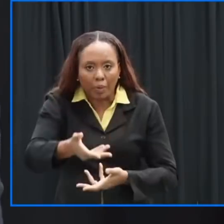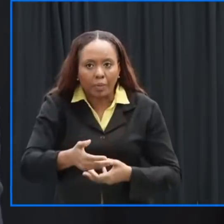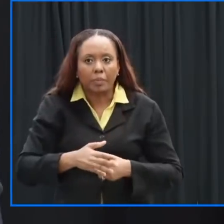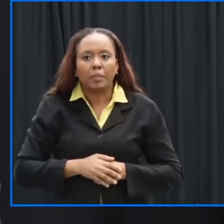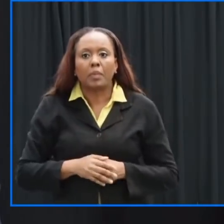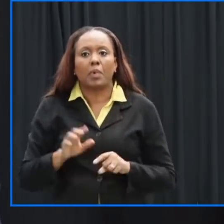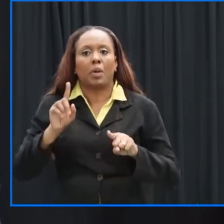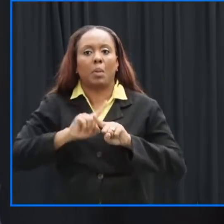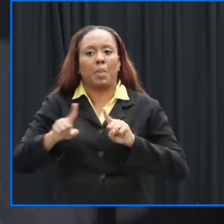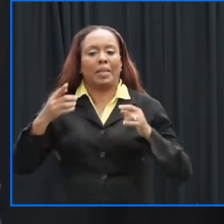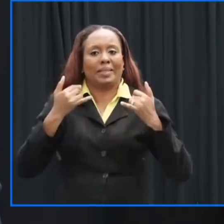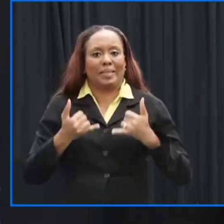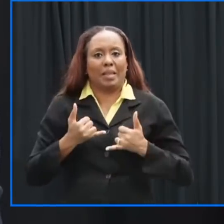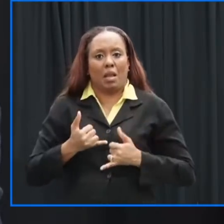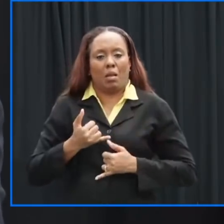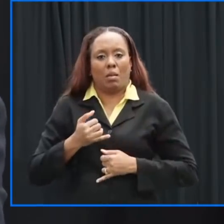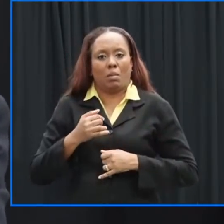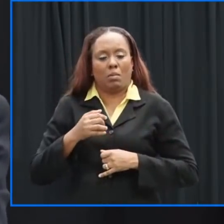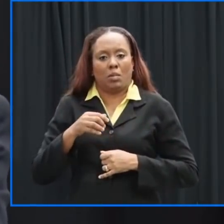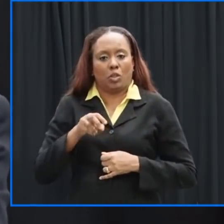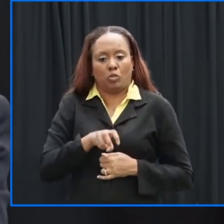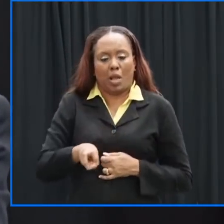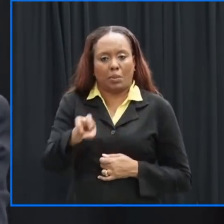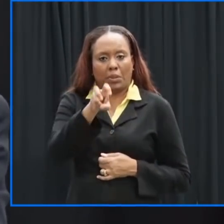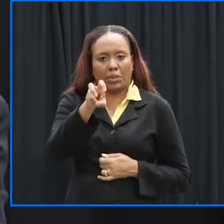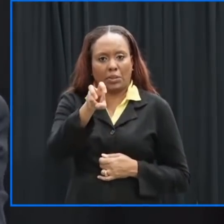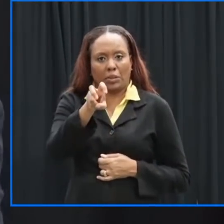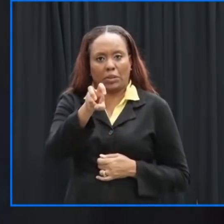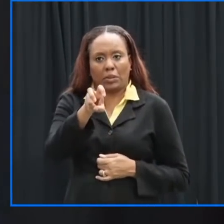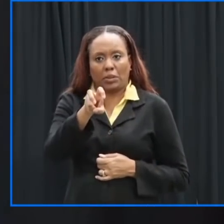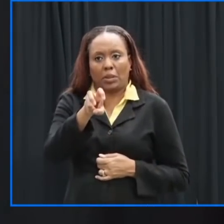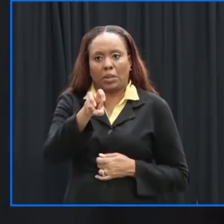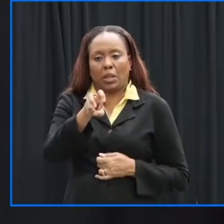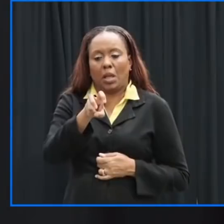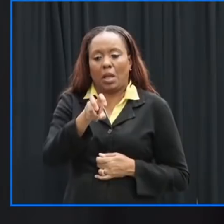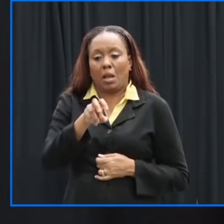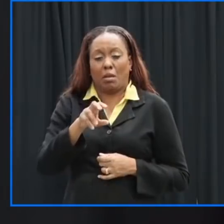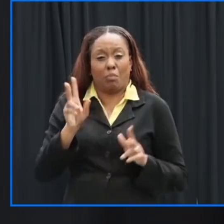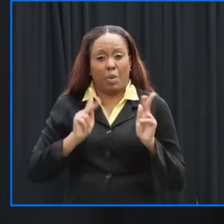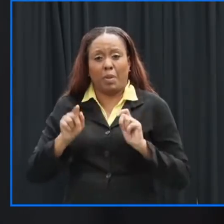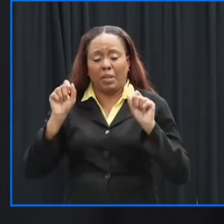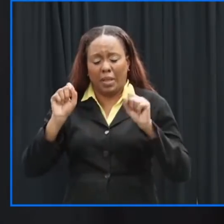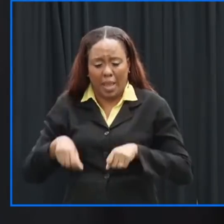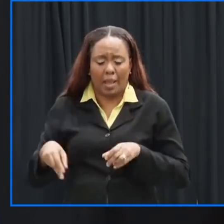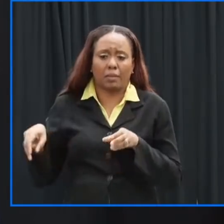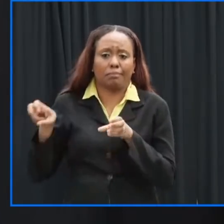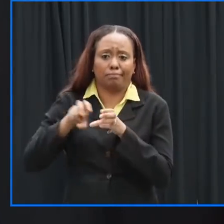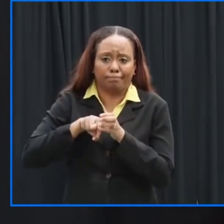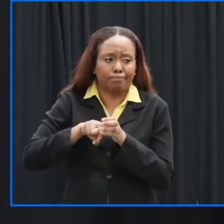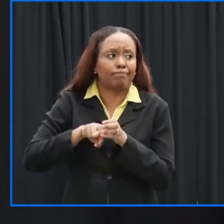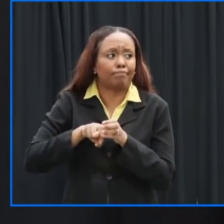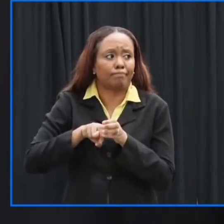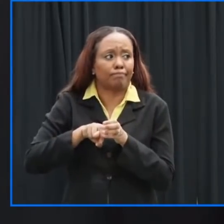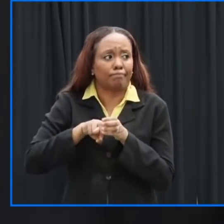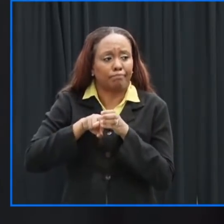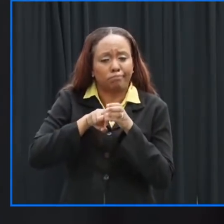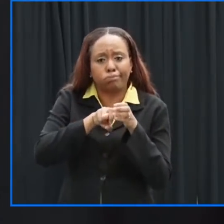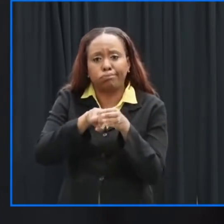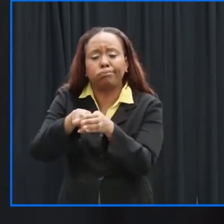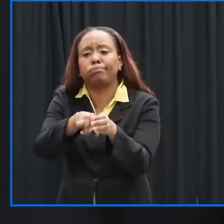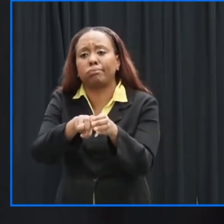long as the transport side of things can remobilize, we'd be reverting